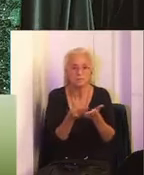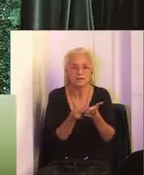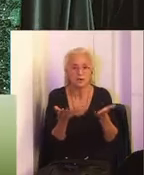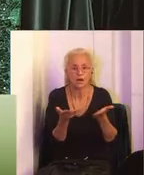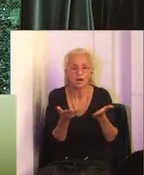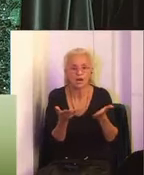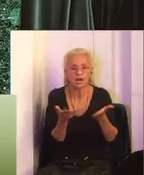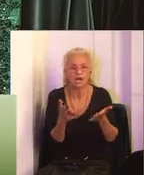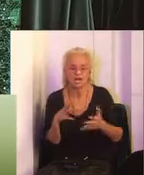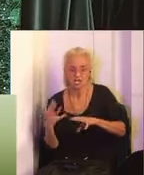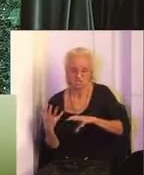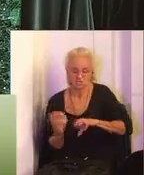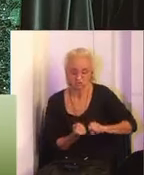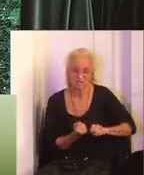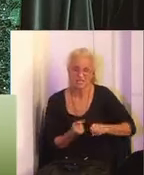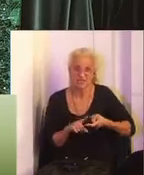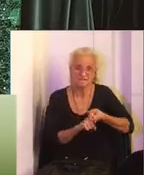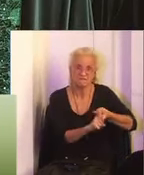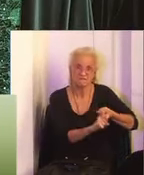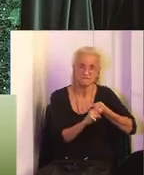to strengthen friendships.